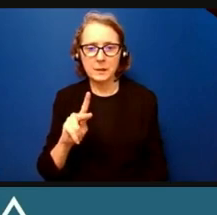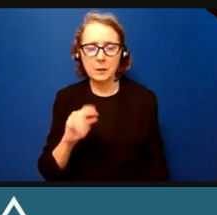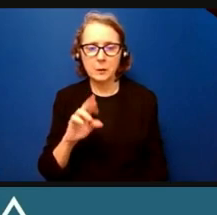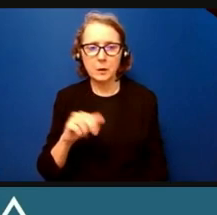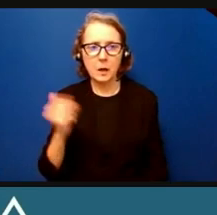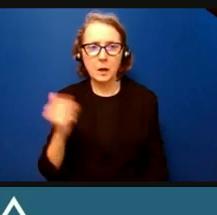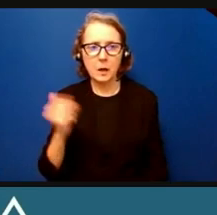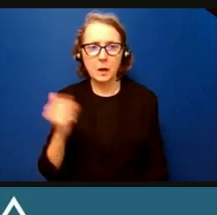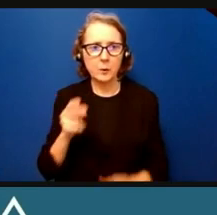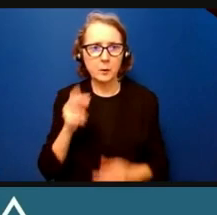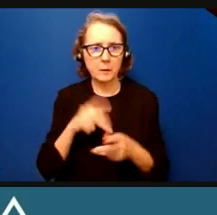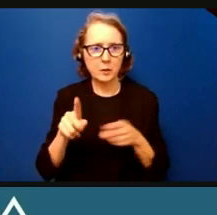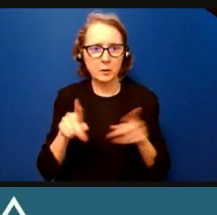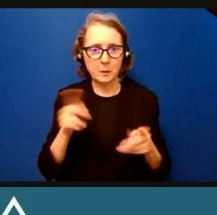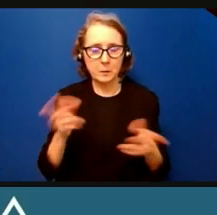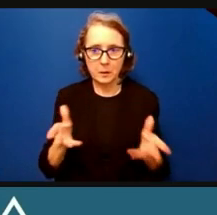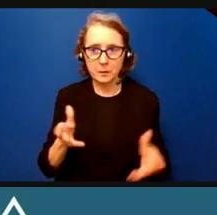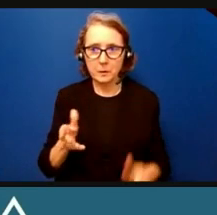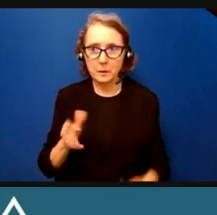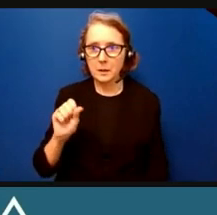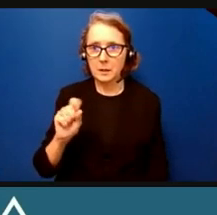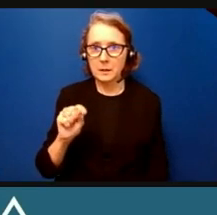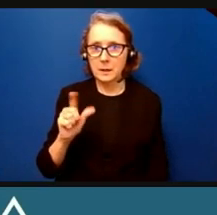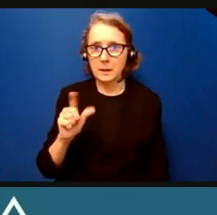other professionals here? Councilor Stapleton.